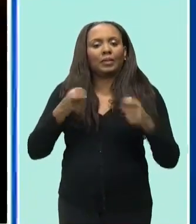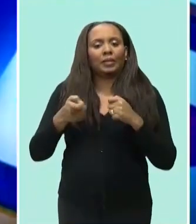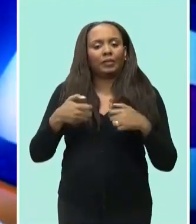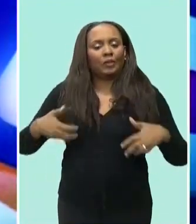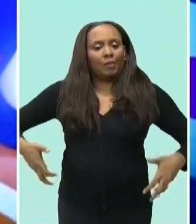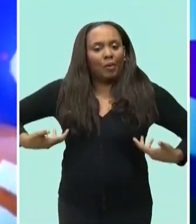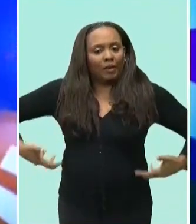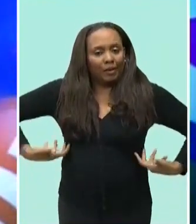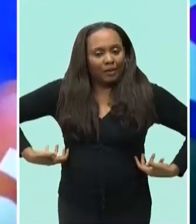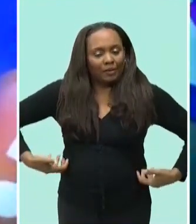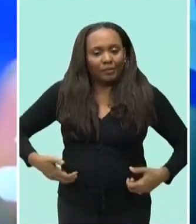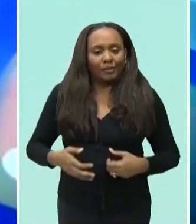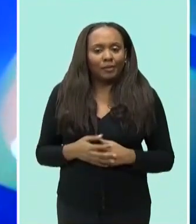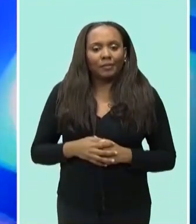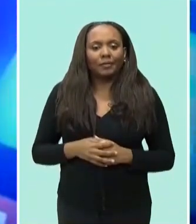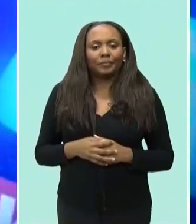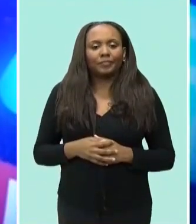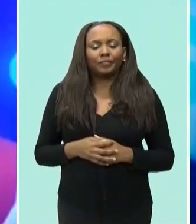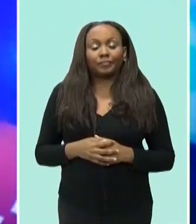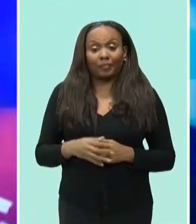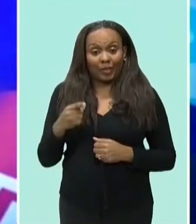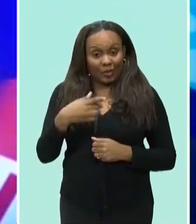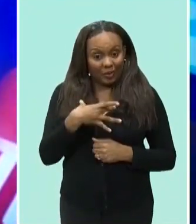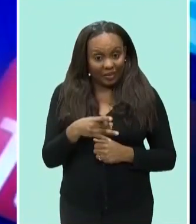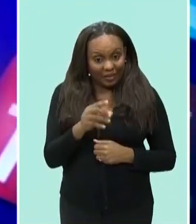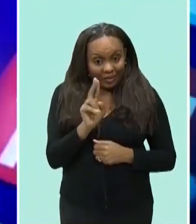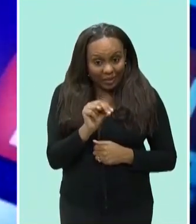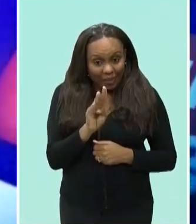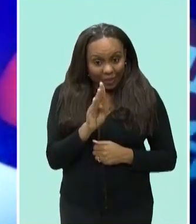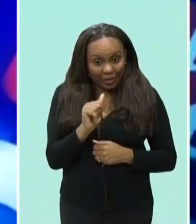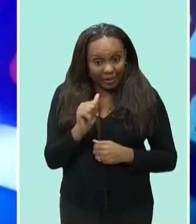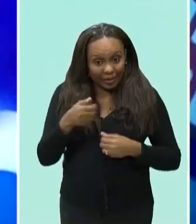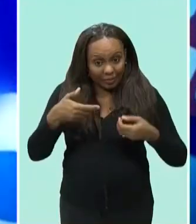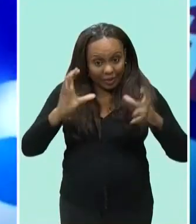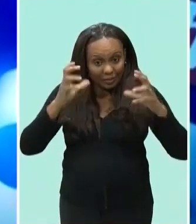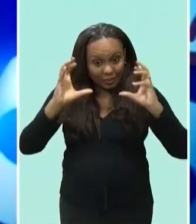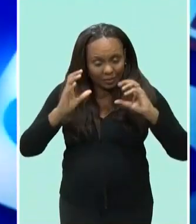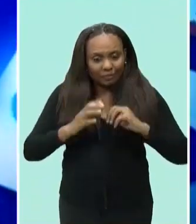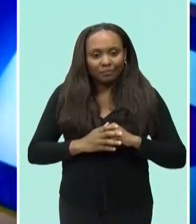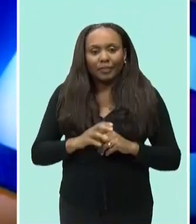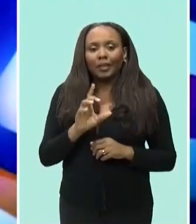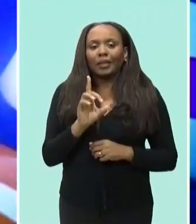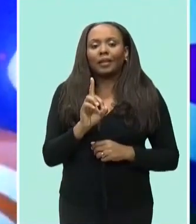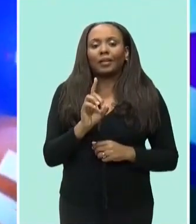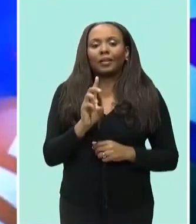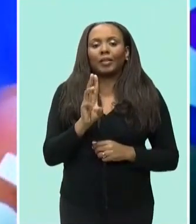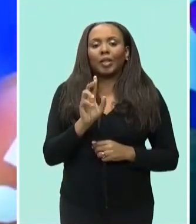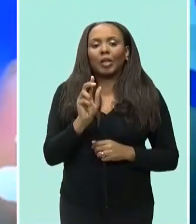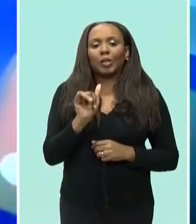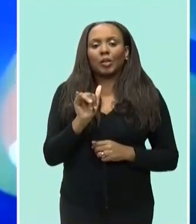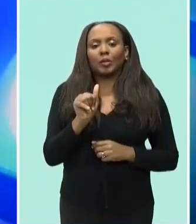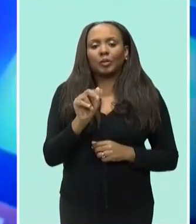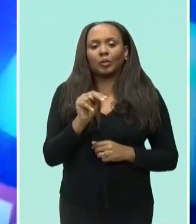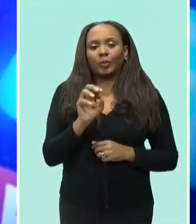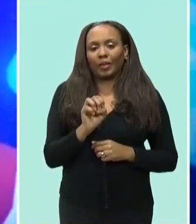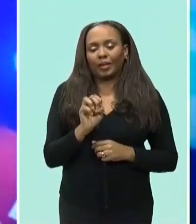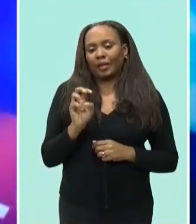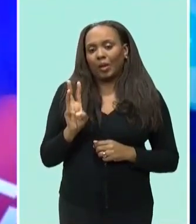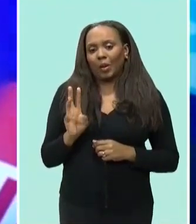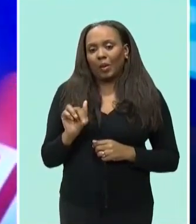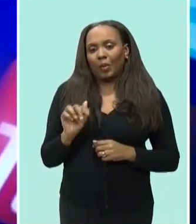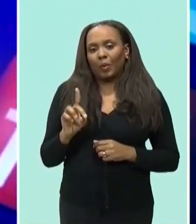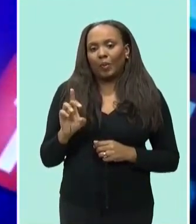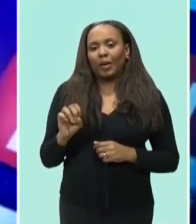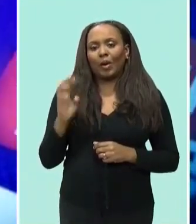monkeys. Well, if you're a fan of the NBA, you should know that Dwayne Wade is retiring. He played his final